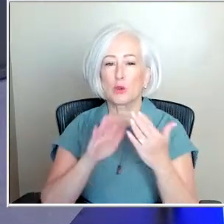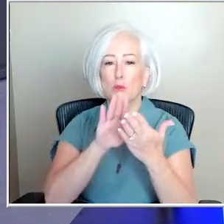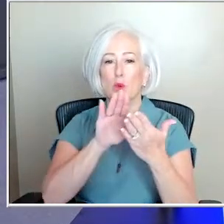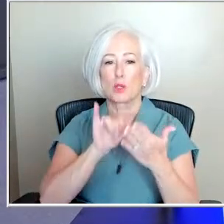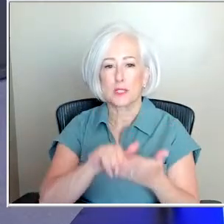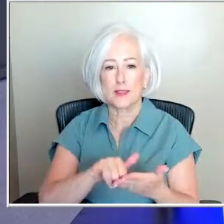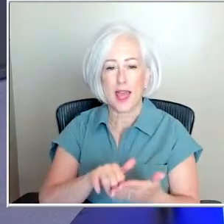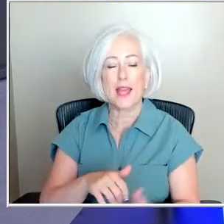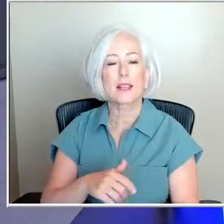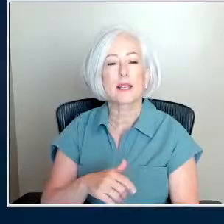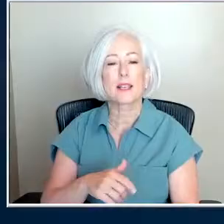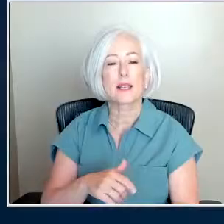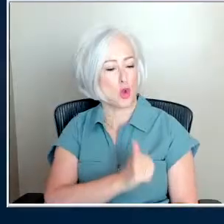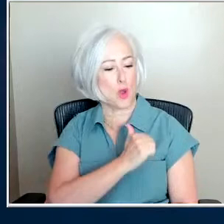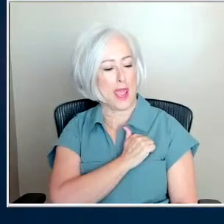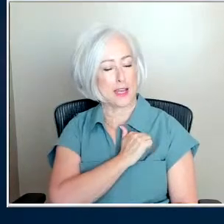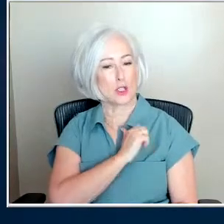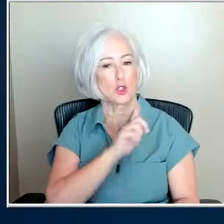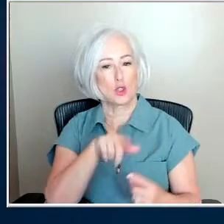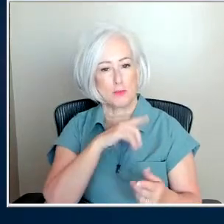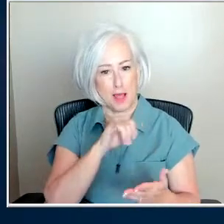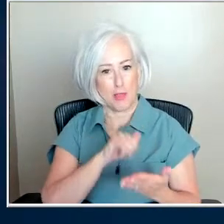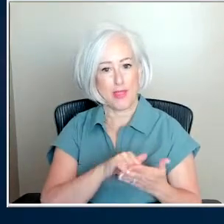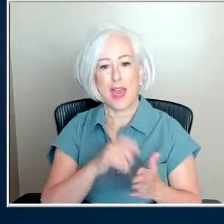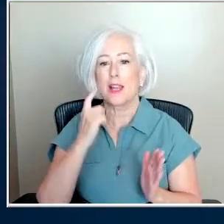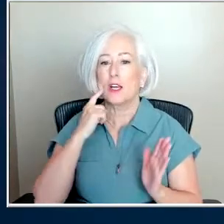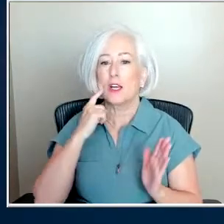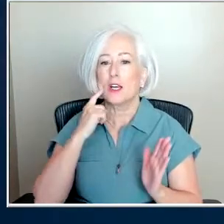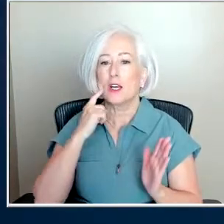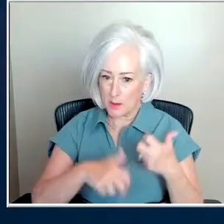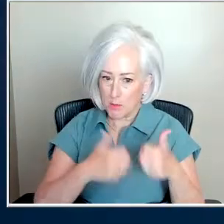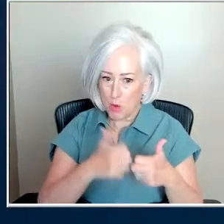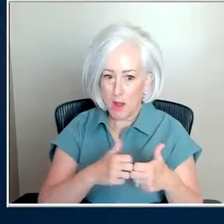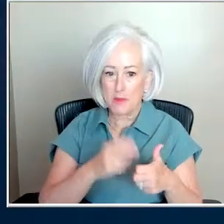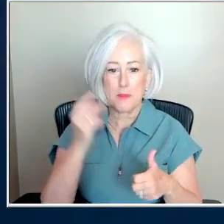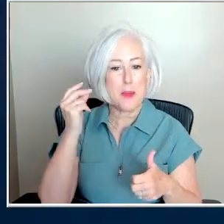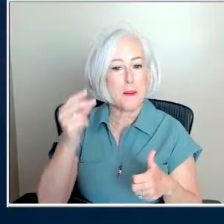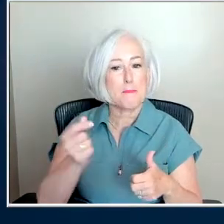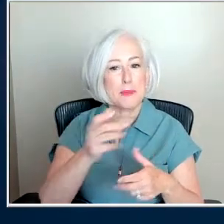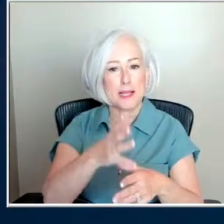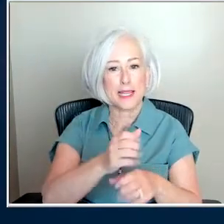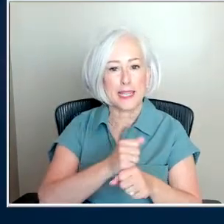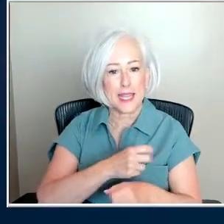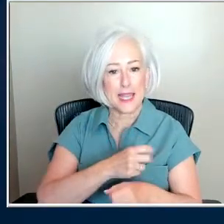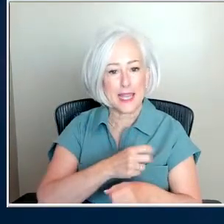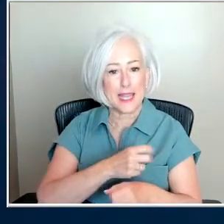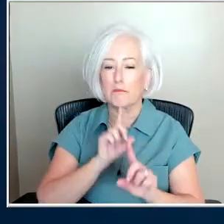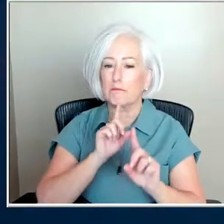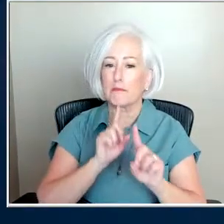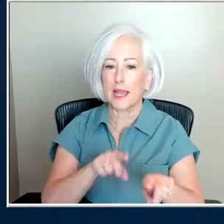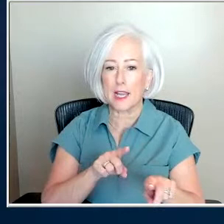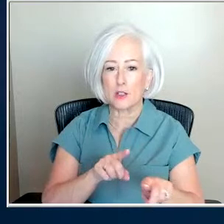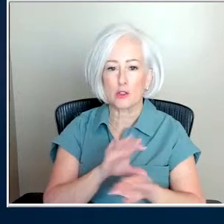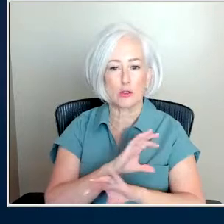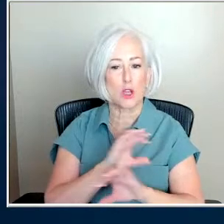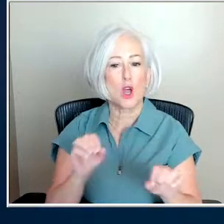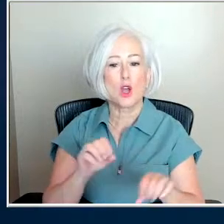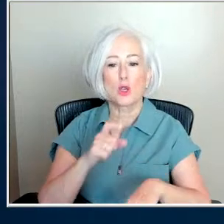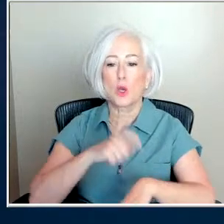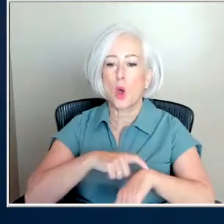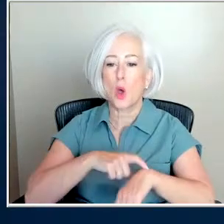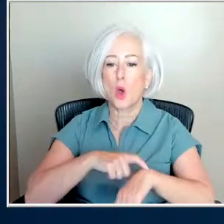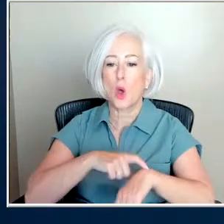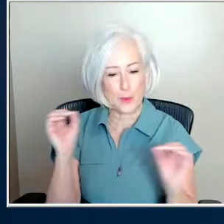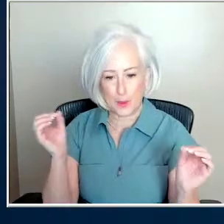this. And she noticed a problem, she immediately got care, she immediately got answers, and she wasted no time. She immediately